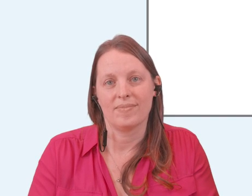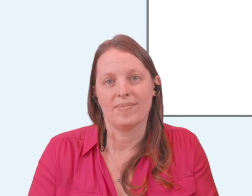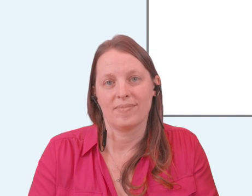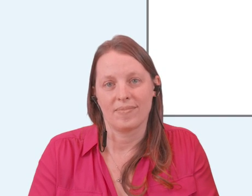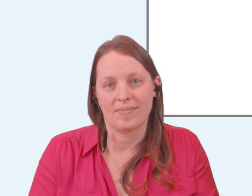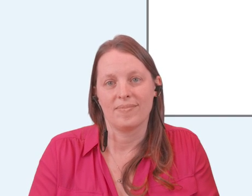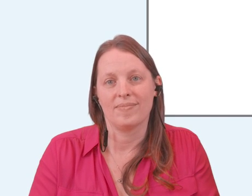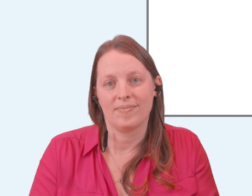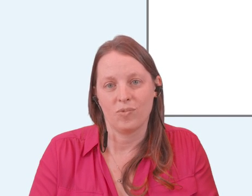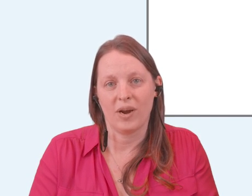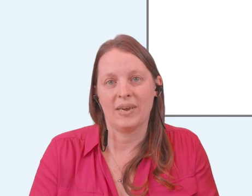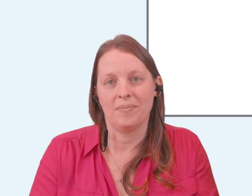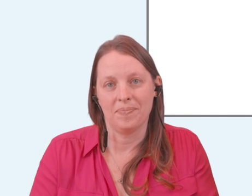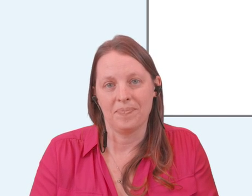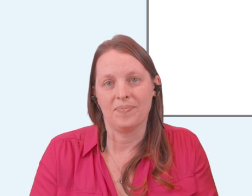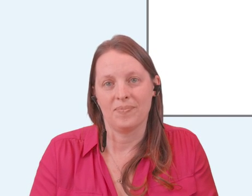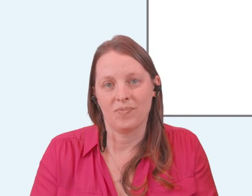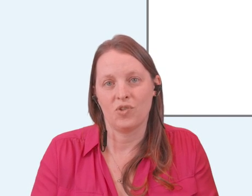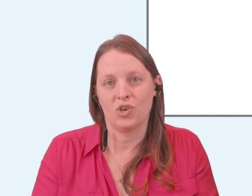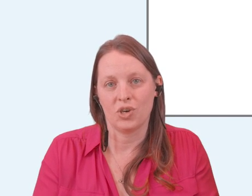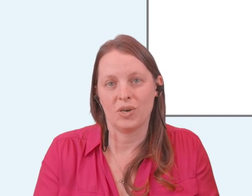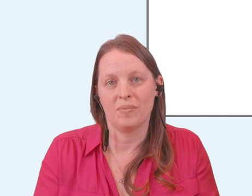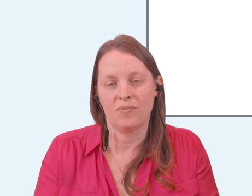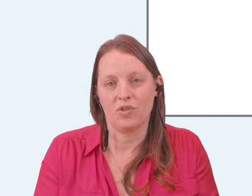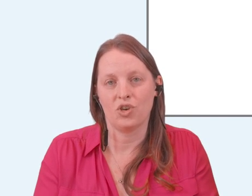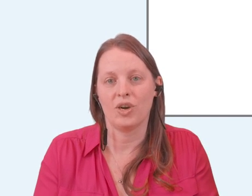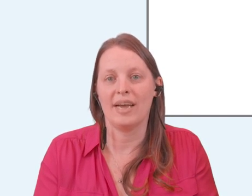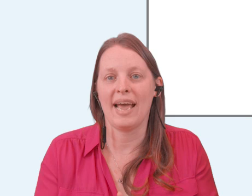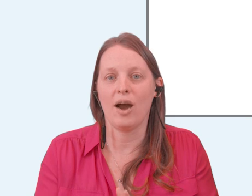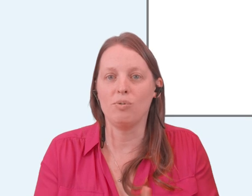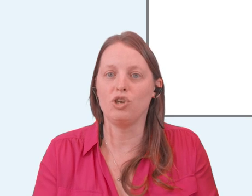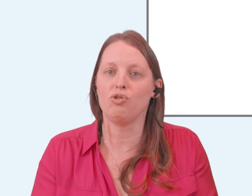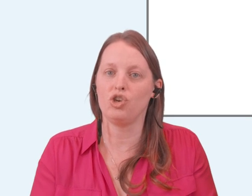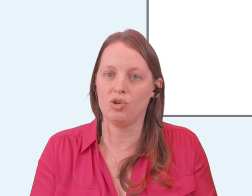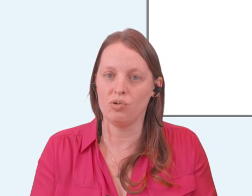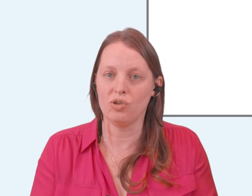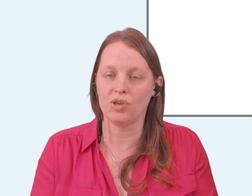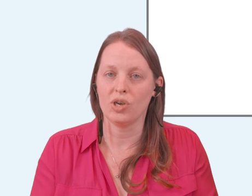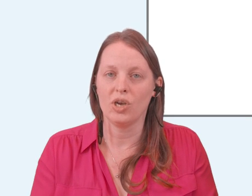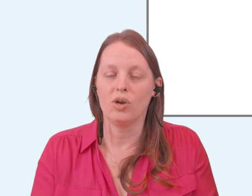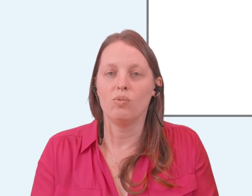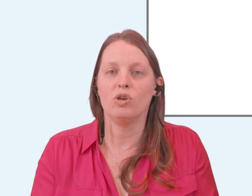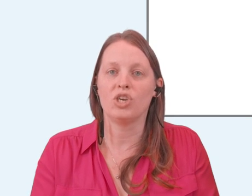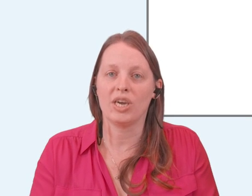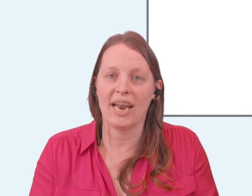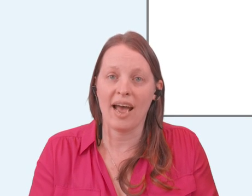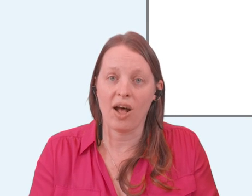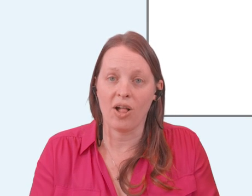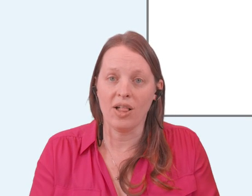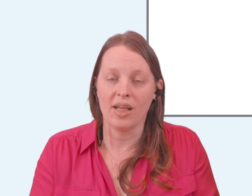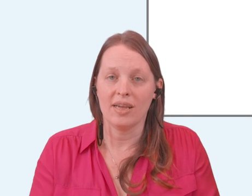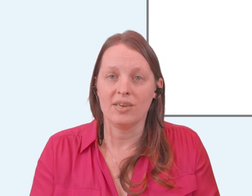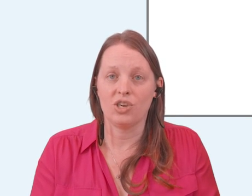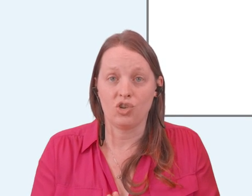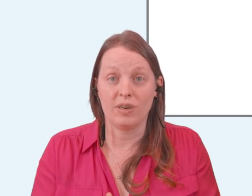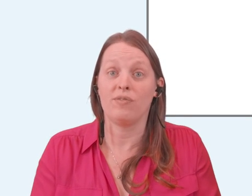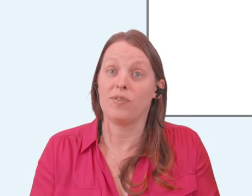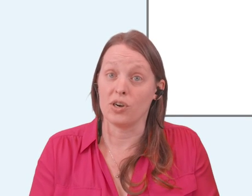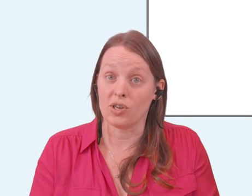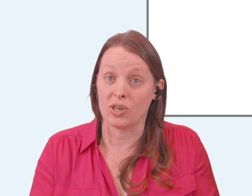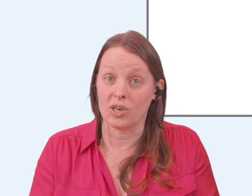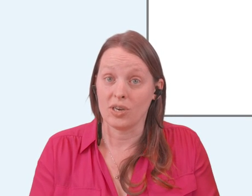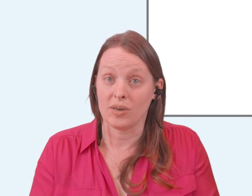on the patients. Right, for sure, for sure. And how would you choose which canal to